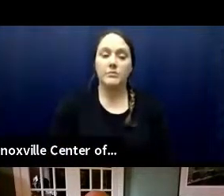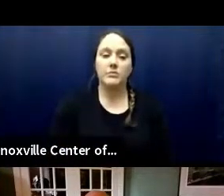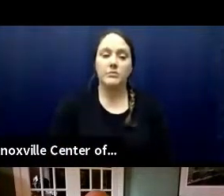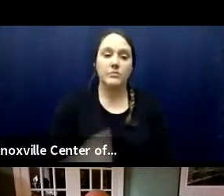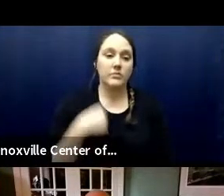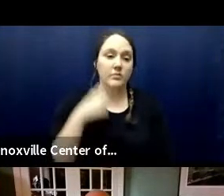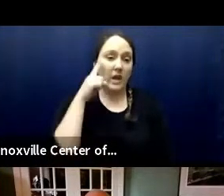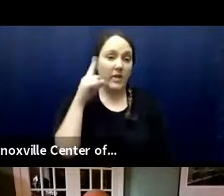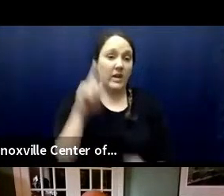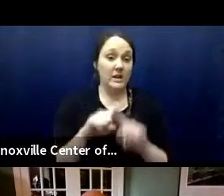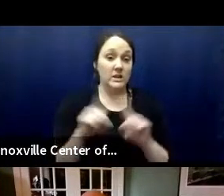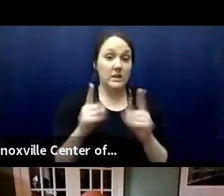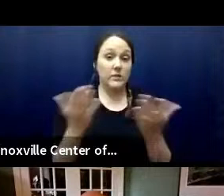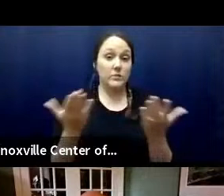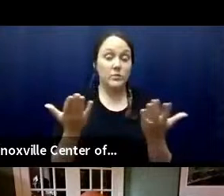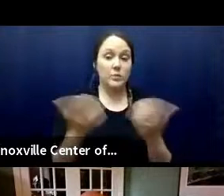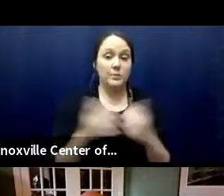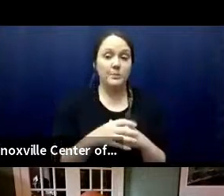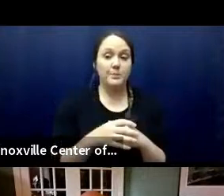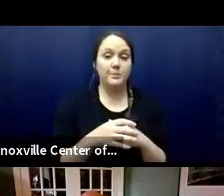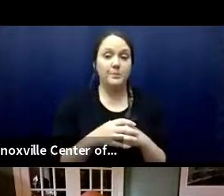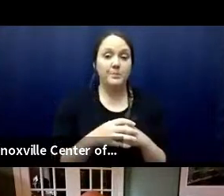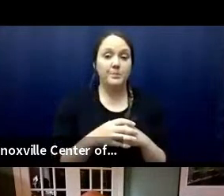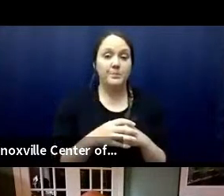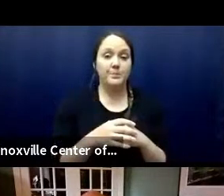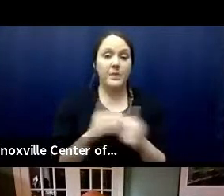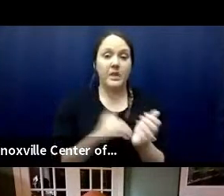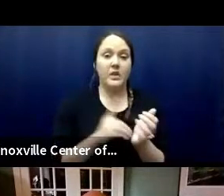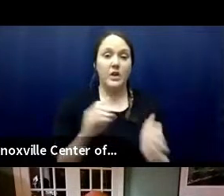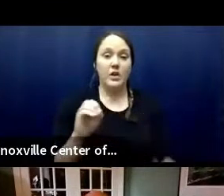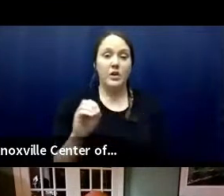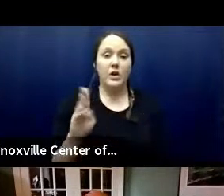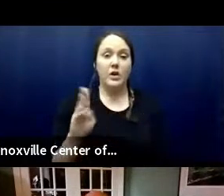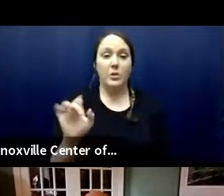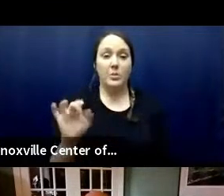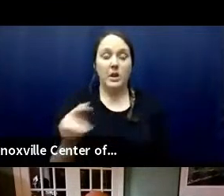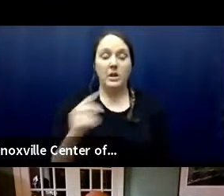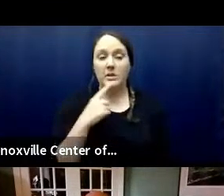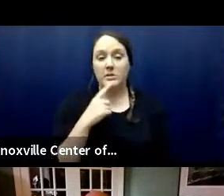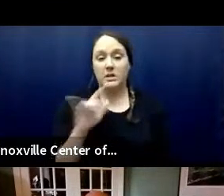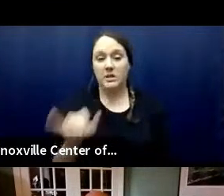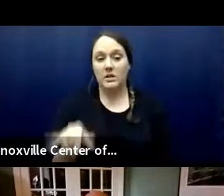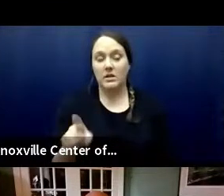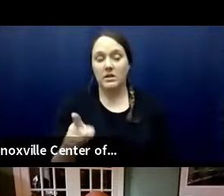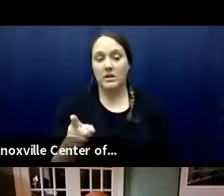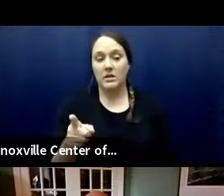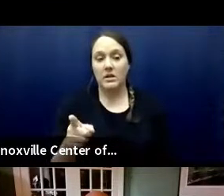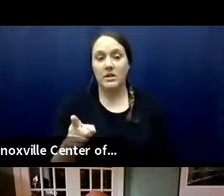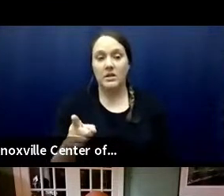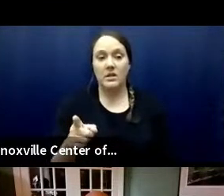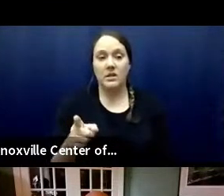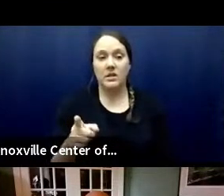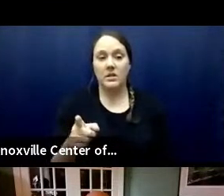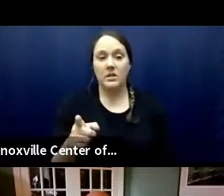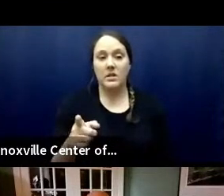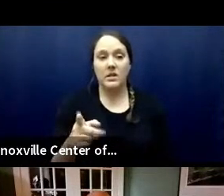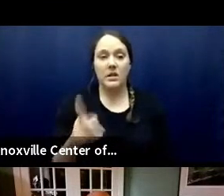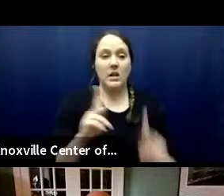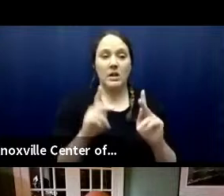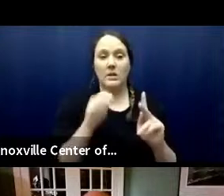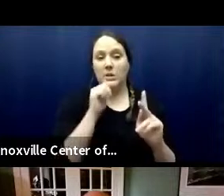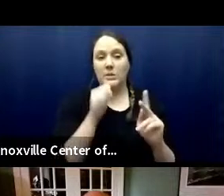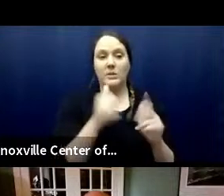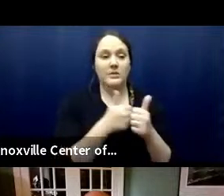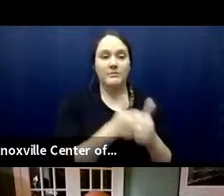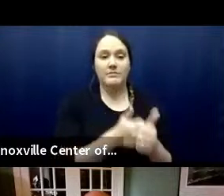I think the difference is if, as Dr. O'Brien pointed out, if people aren't complying with it, it's